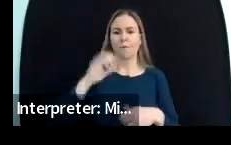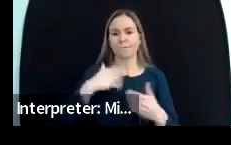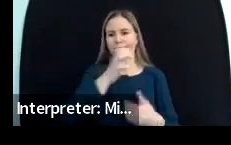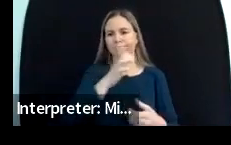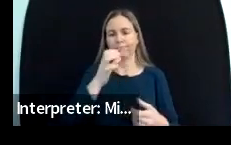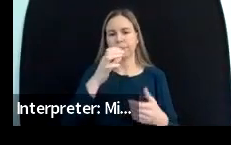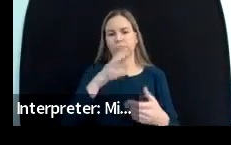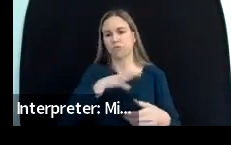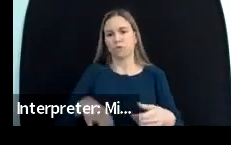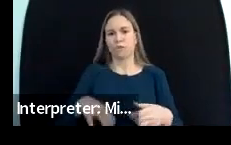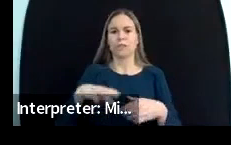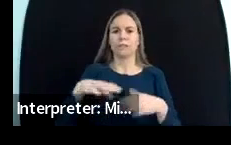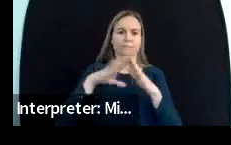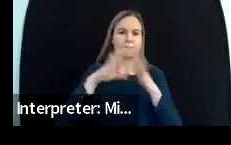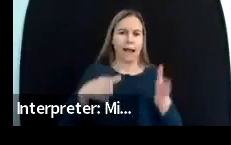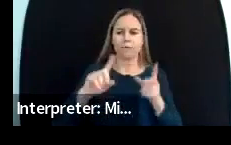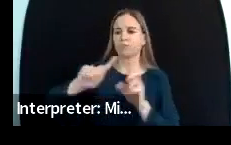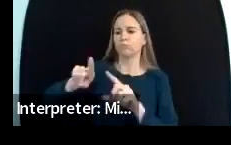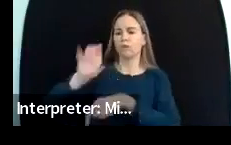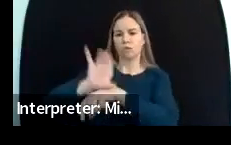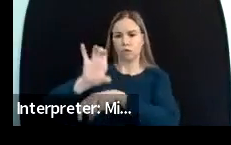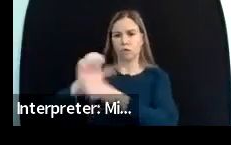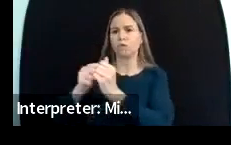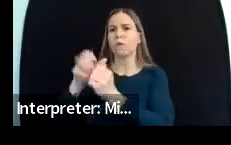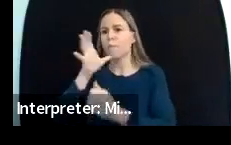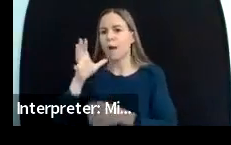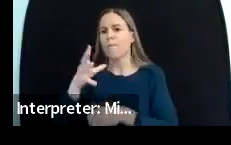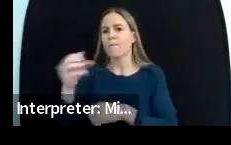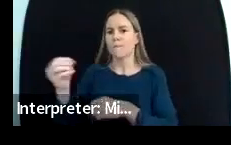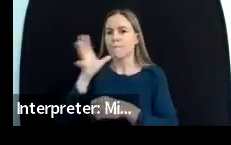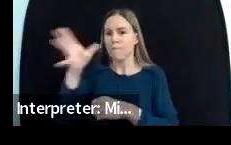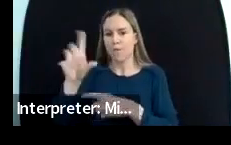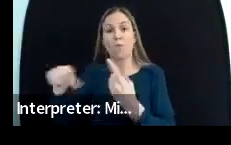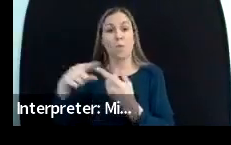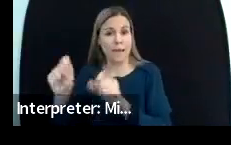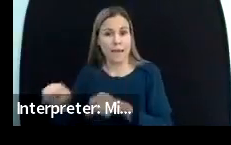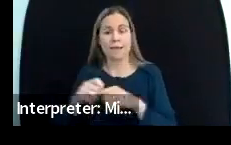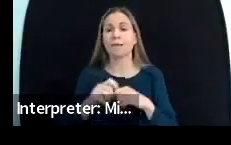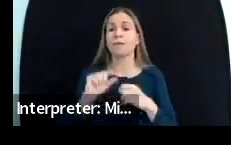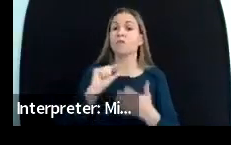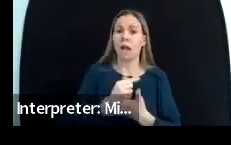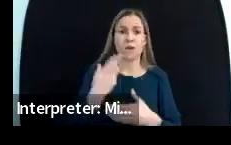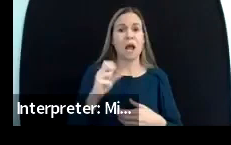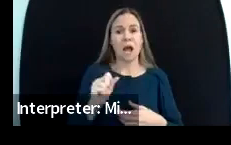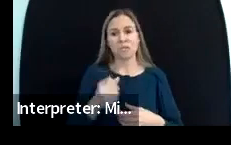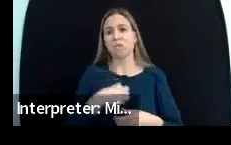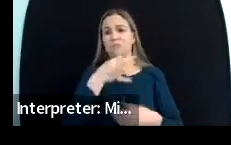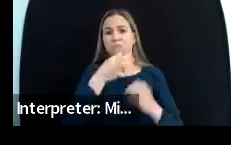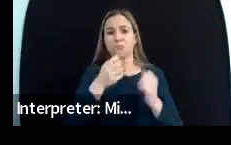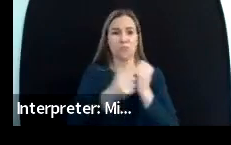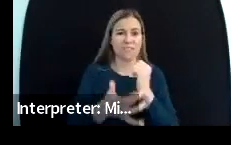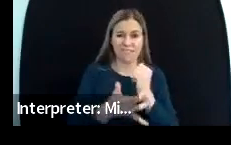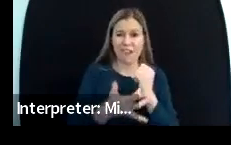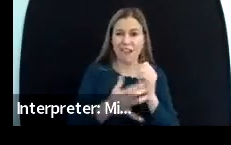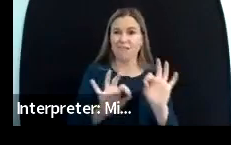with his mom and grandparents when he can. He graduated high school and is pretty tech literate, spending plenty of time watching and sharing